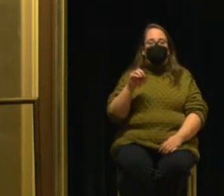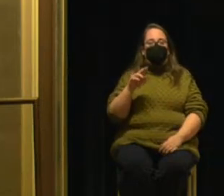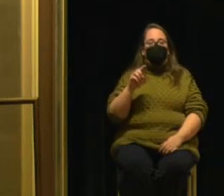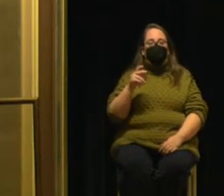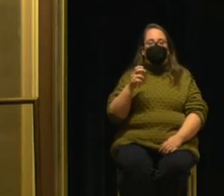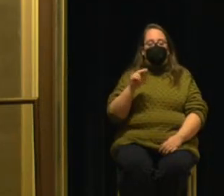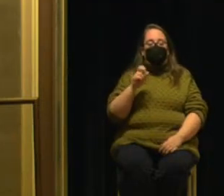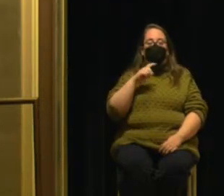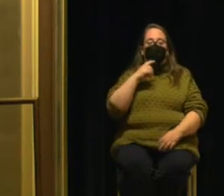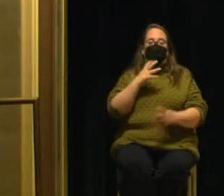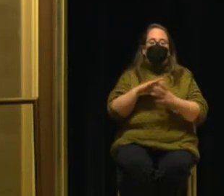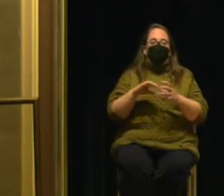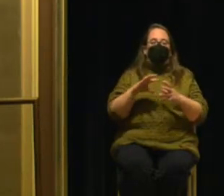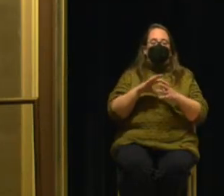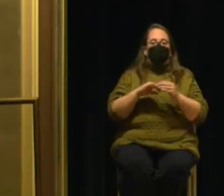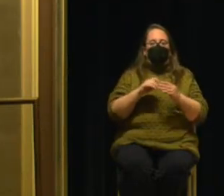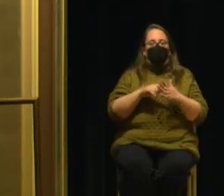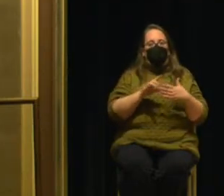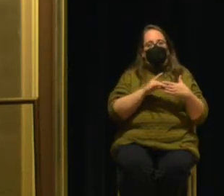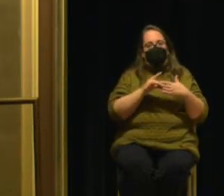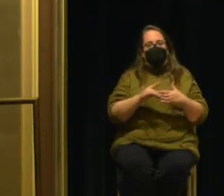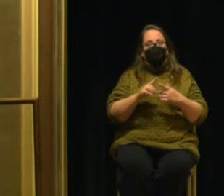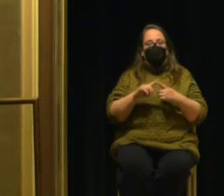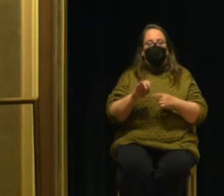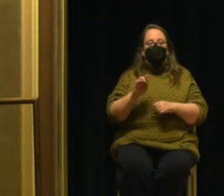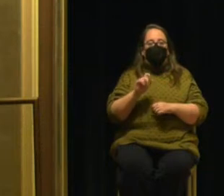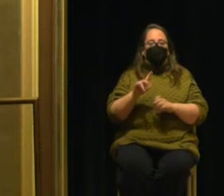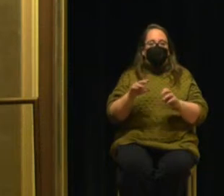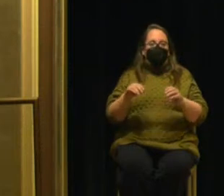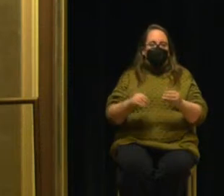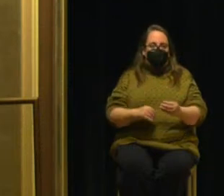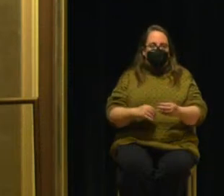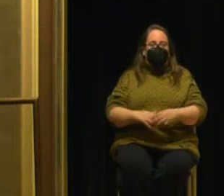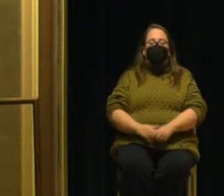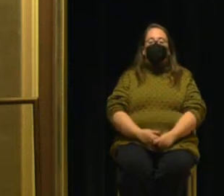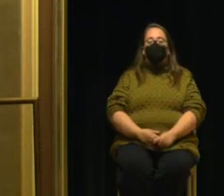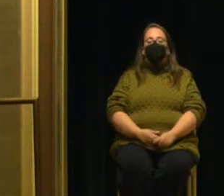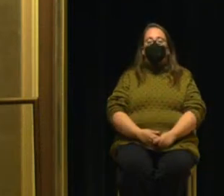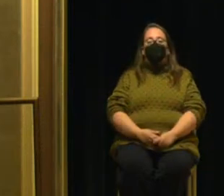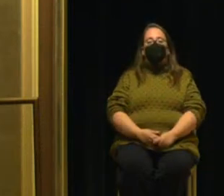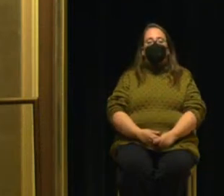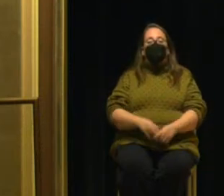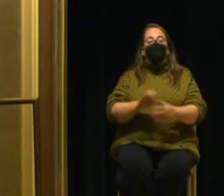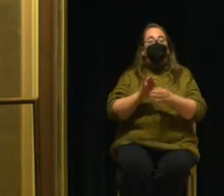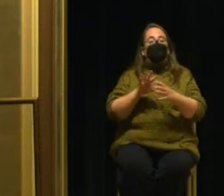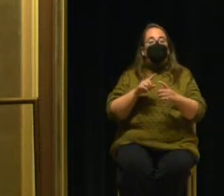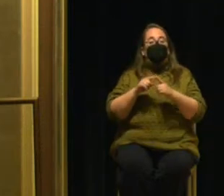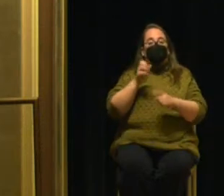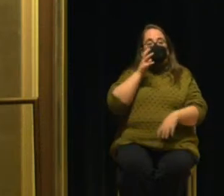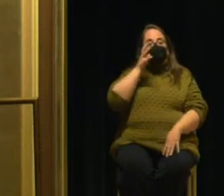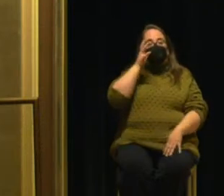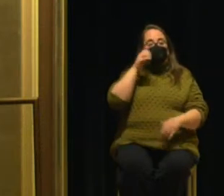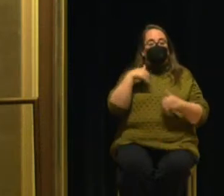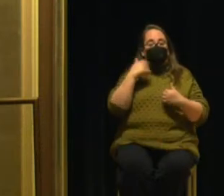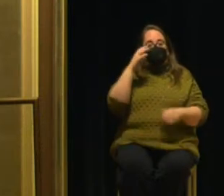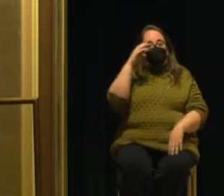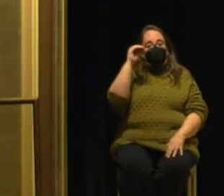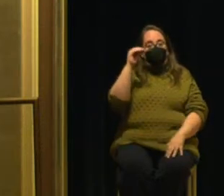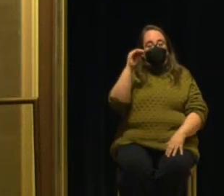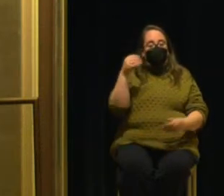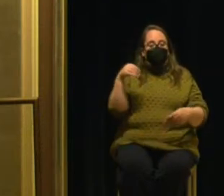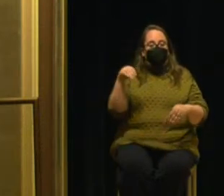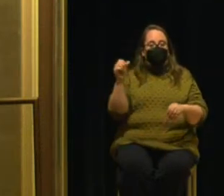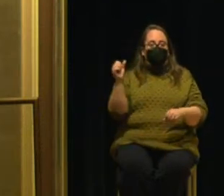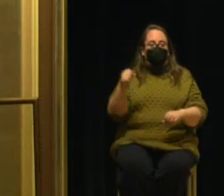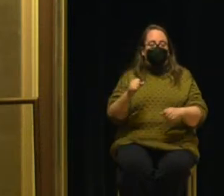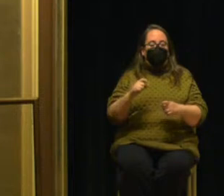to tell the story of what had brought him here to Still's office. He'd been separated from his parents as a young boy and sold south